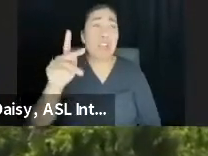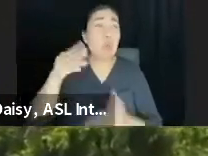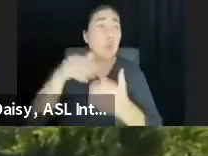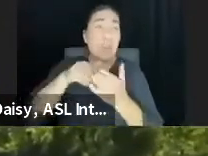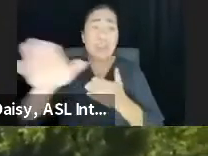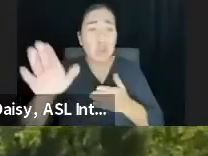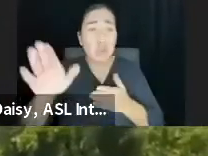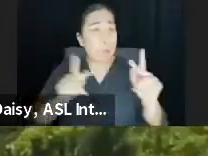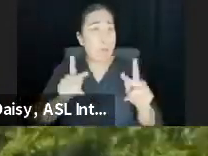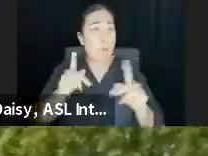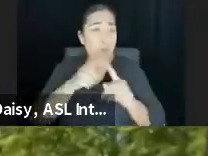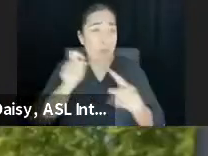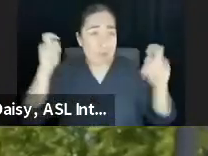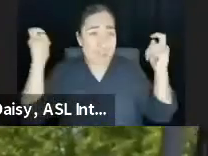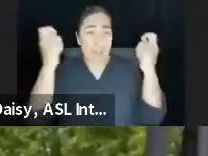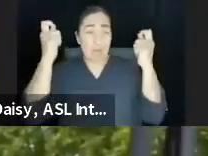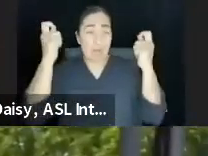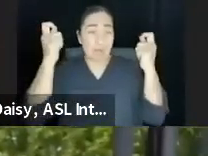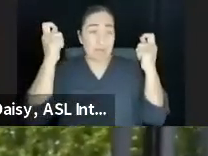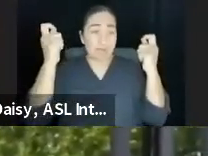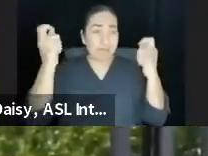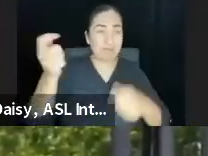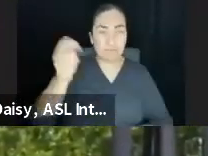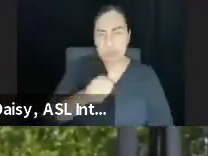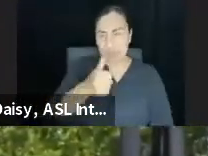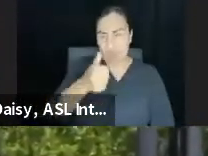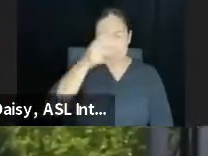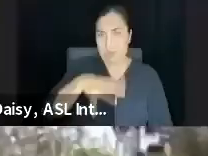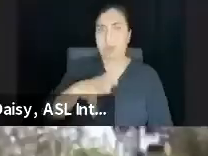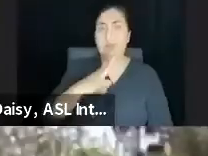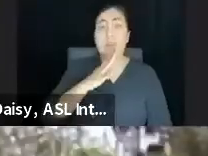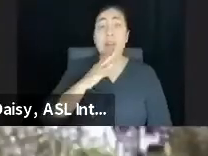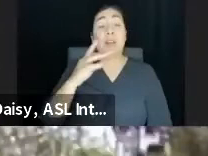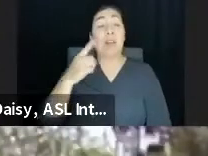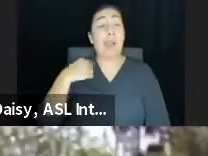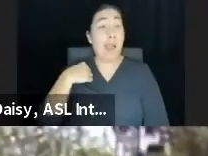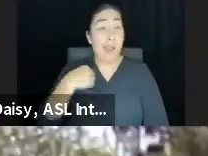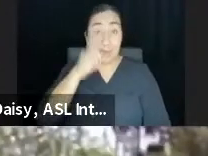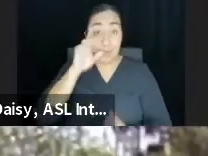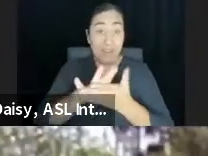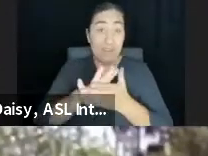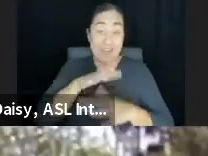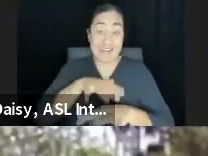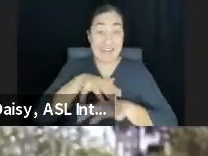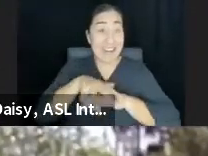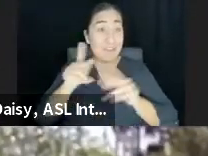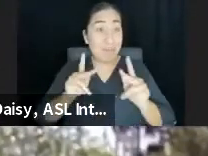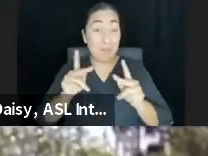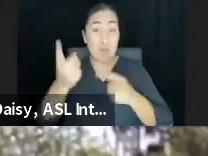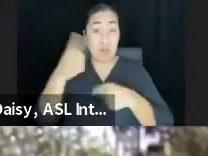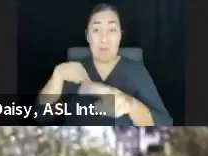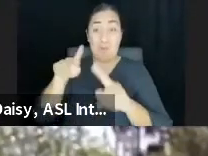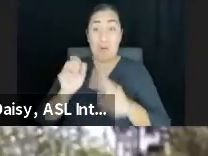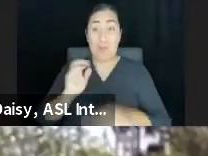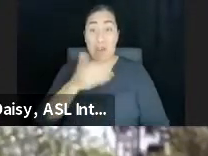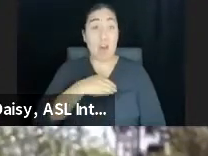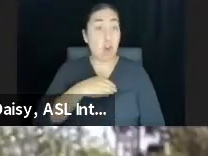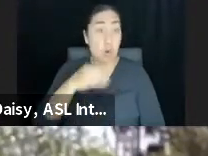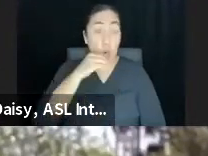to do theater. And so for us to have that opportunity is like amazing. And so I'm really quite filled with love